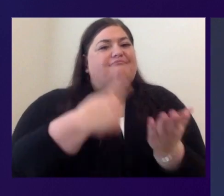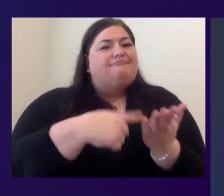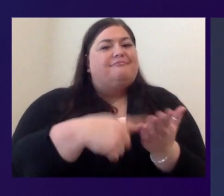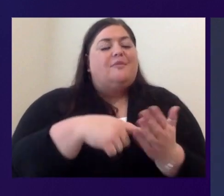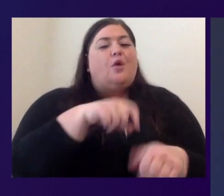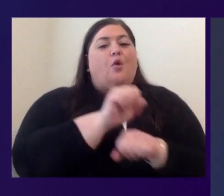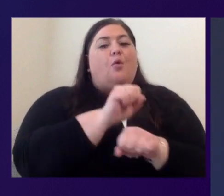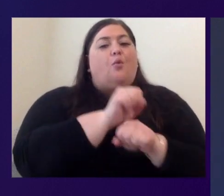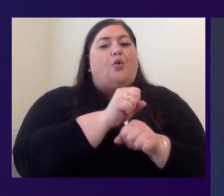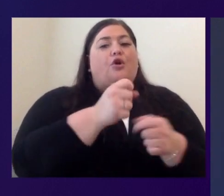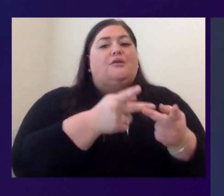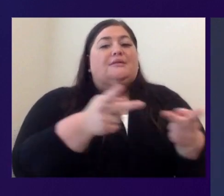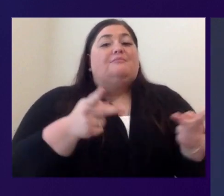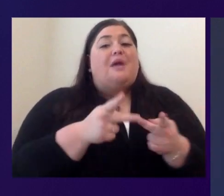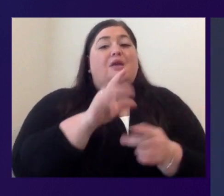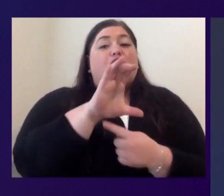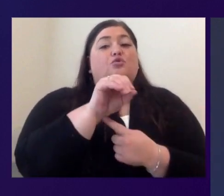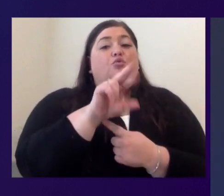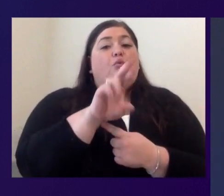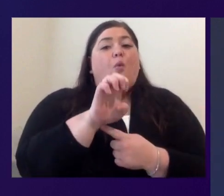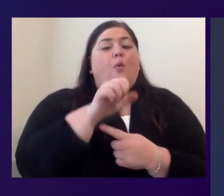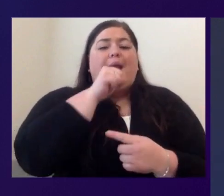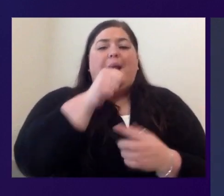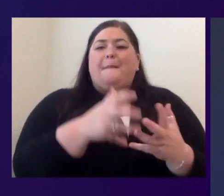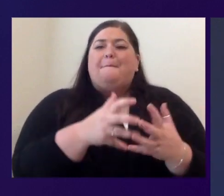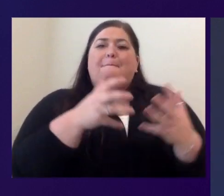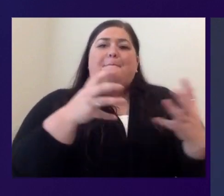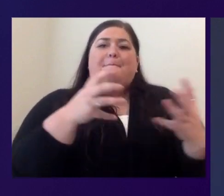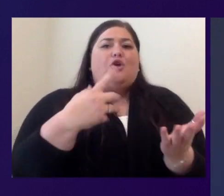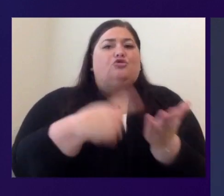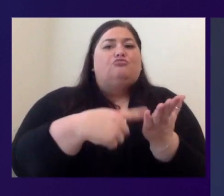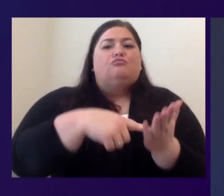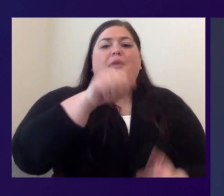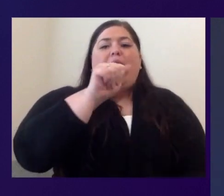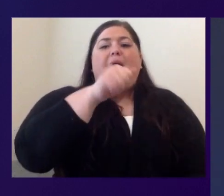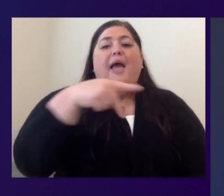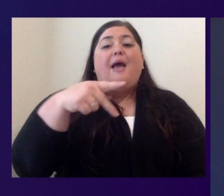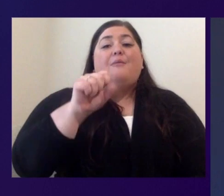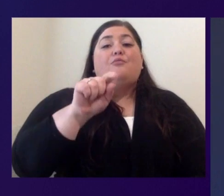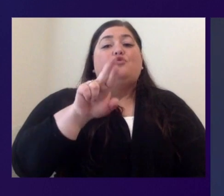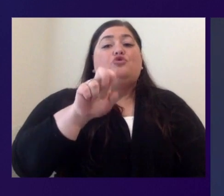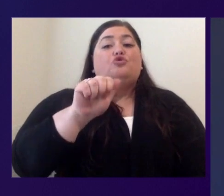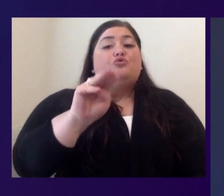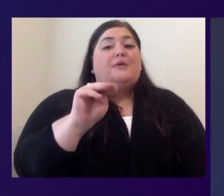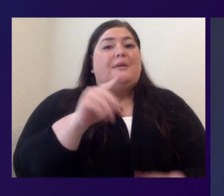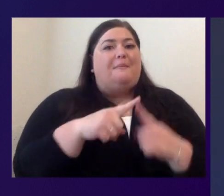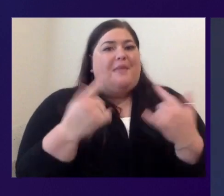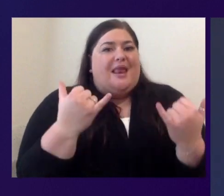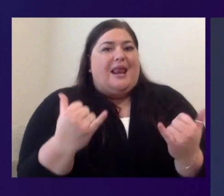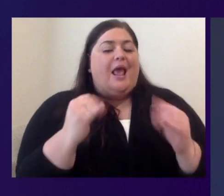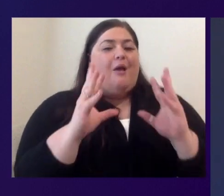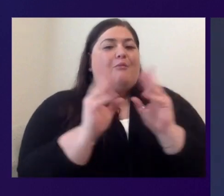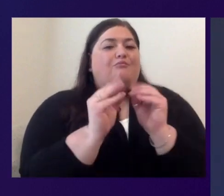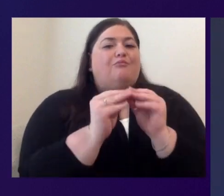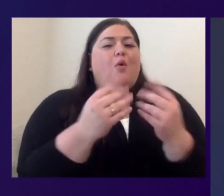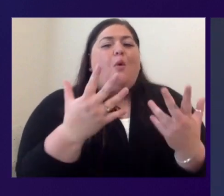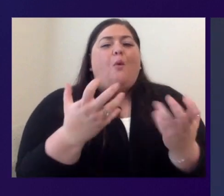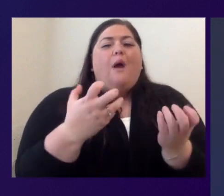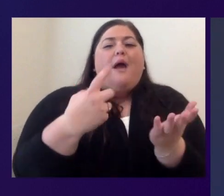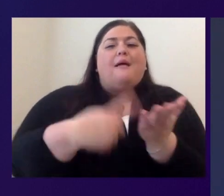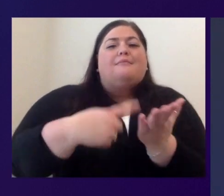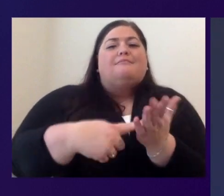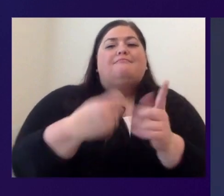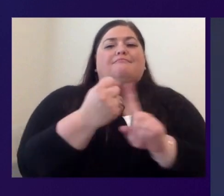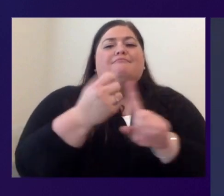core. We haven't talked too much about AppStream yet, but this session, let's talk about SaaS. So SaaS is nothing